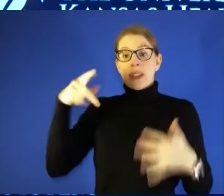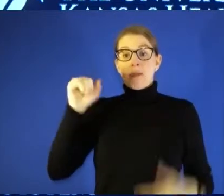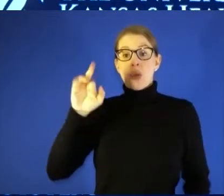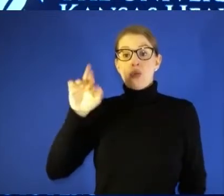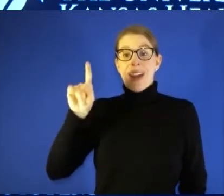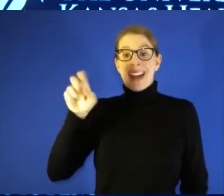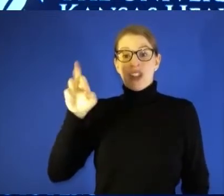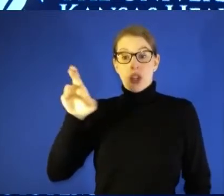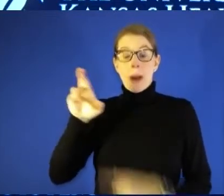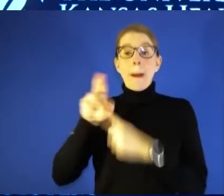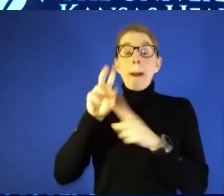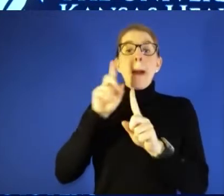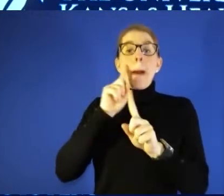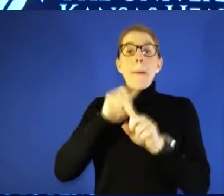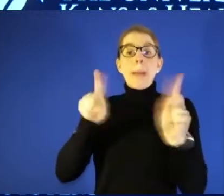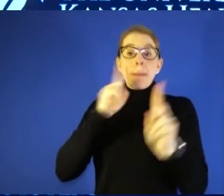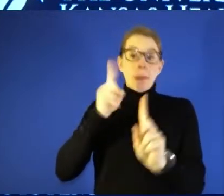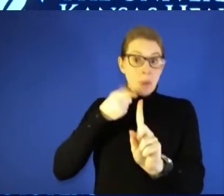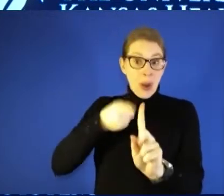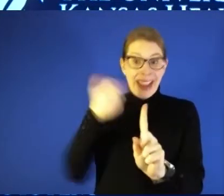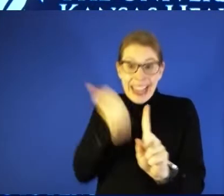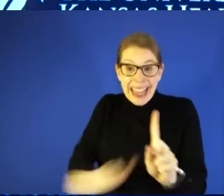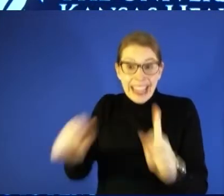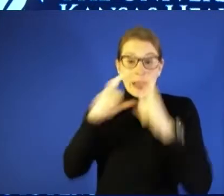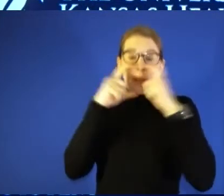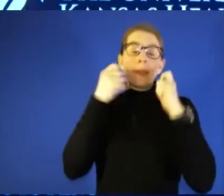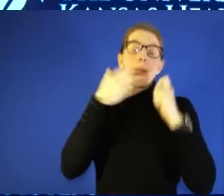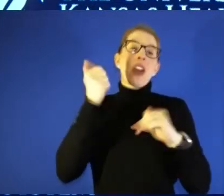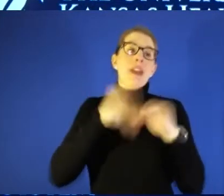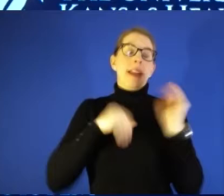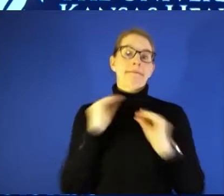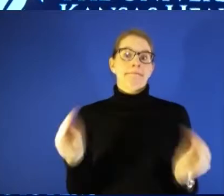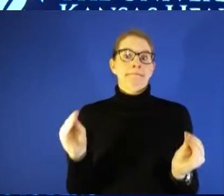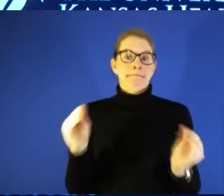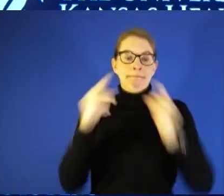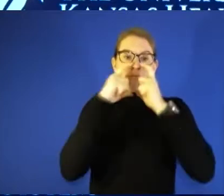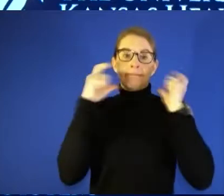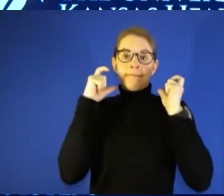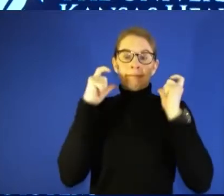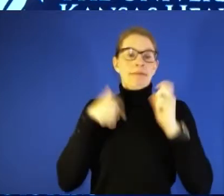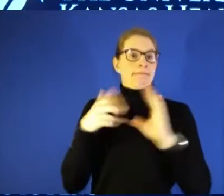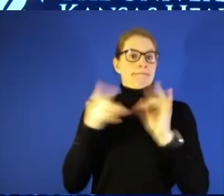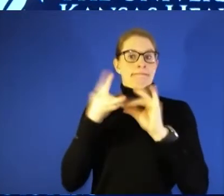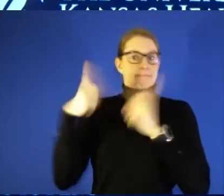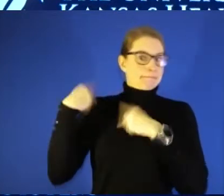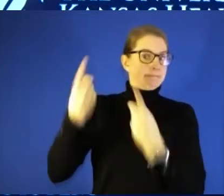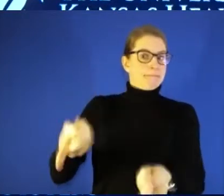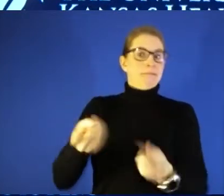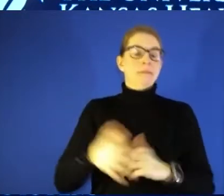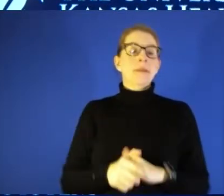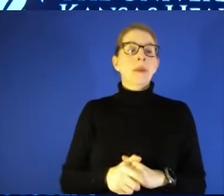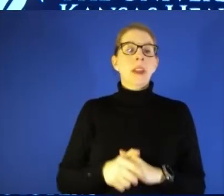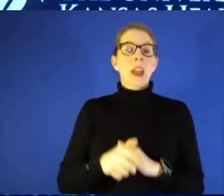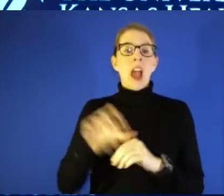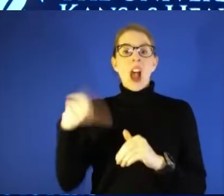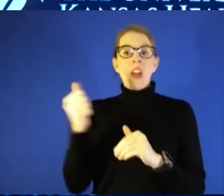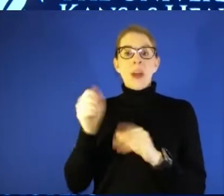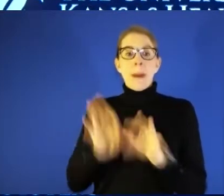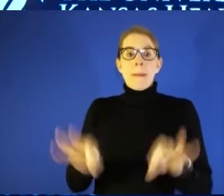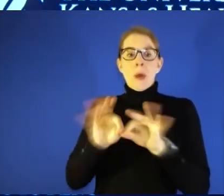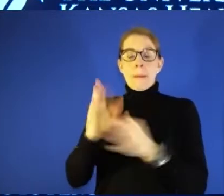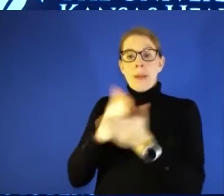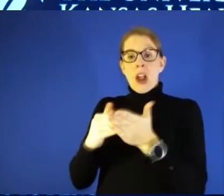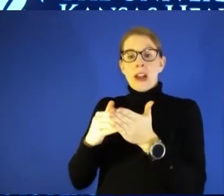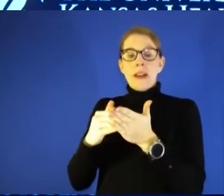is better than no mask, which we've been saying for probably months now. And then the other really important piece of this is the way that those masks are